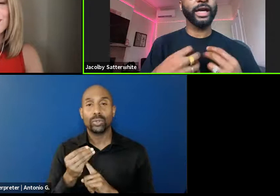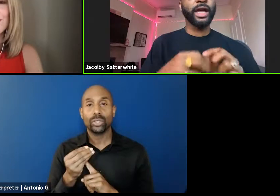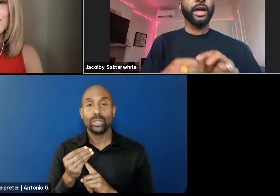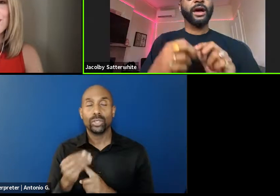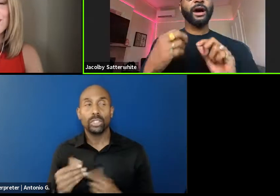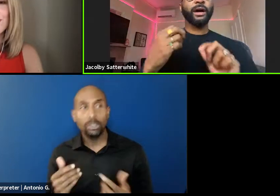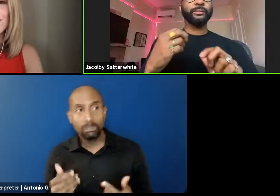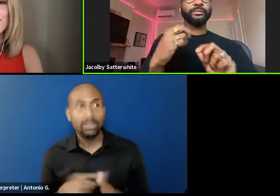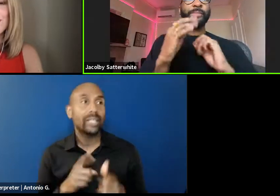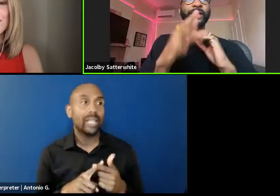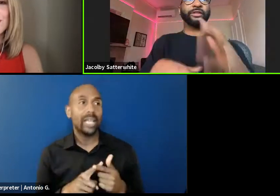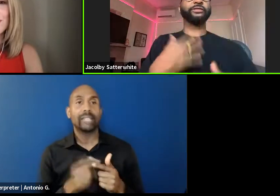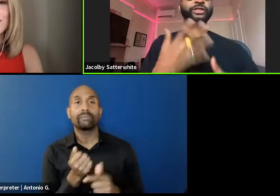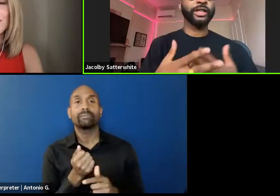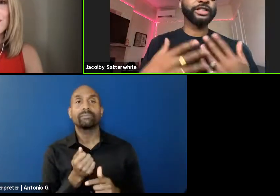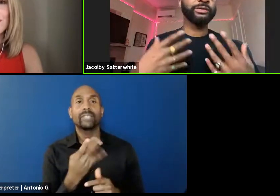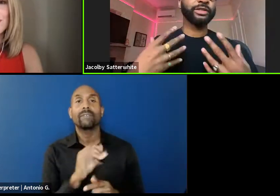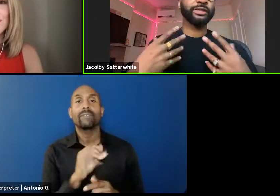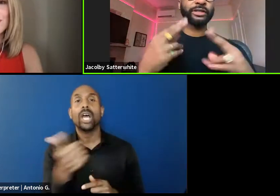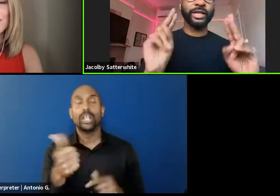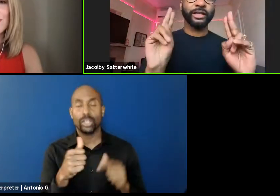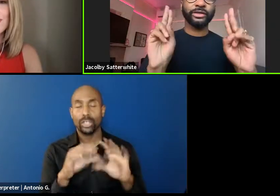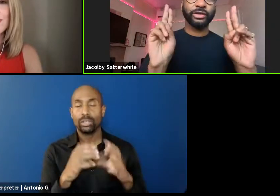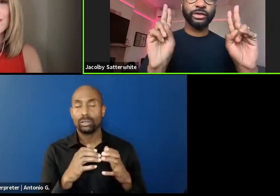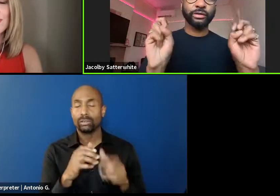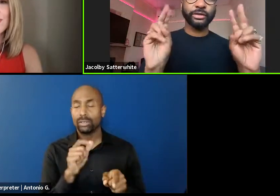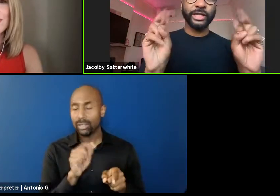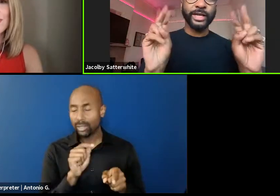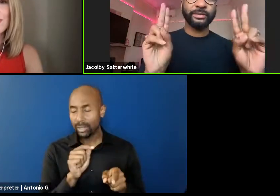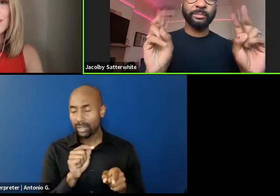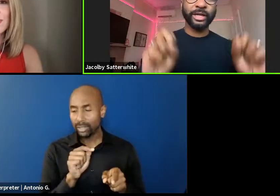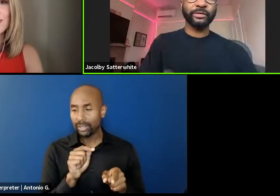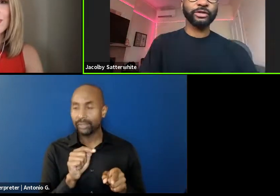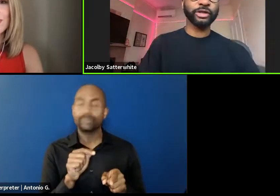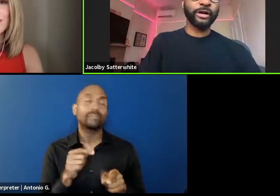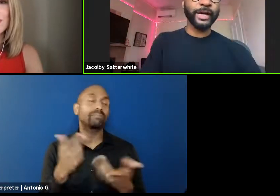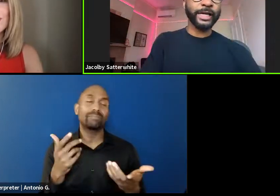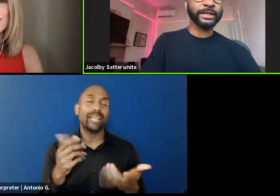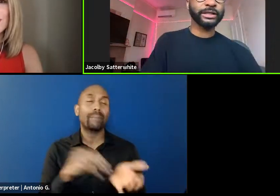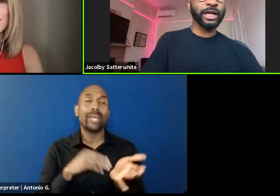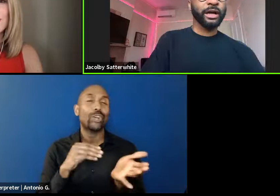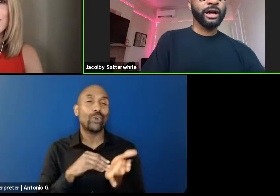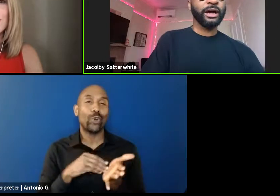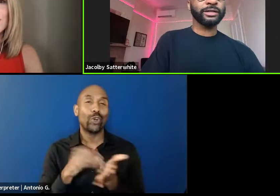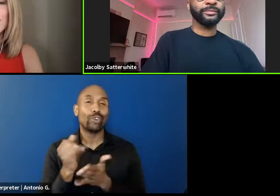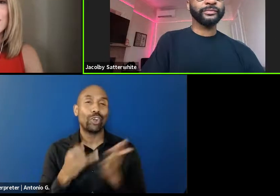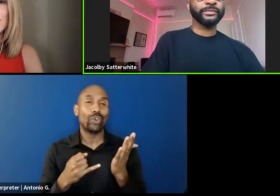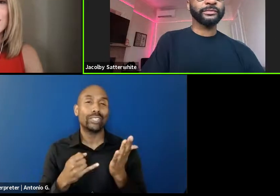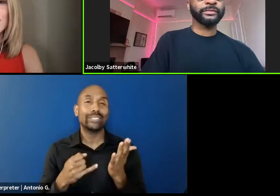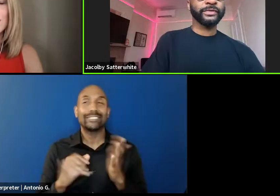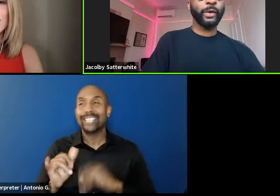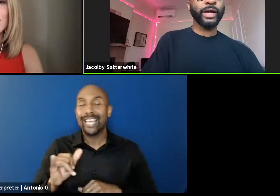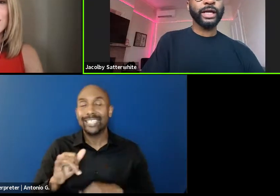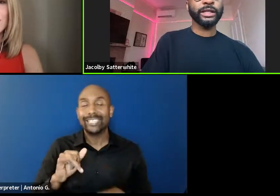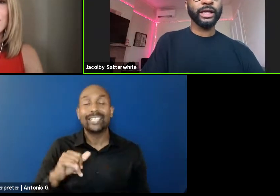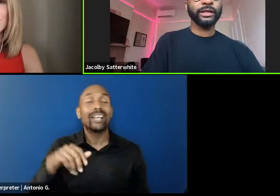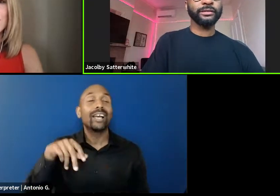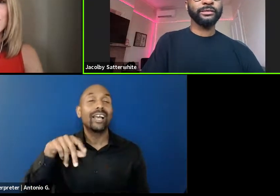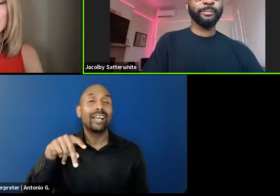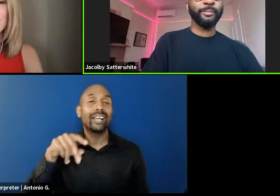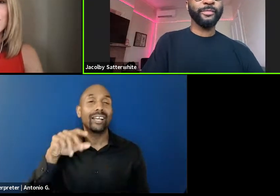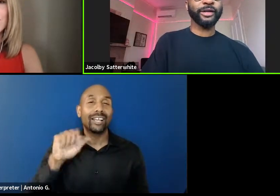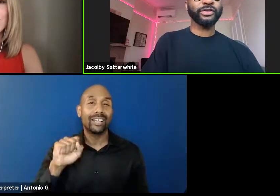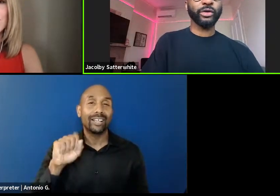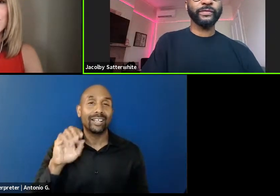with like medical, she would do these like pseudoscience medical drawings that were kind of